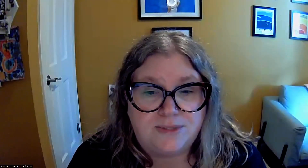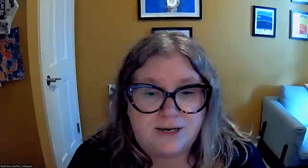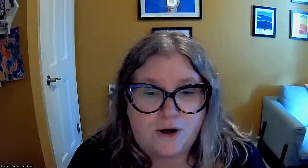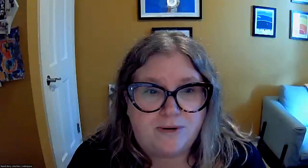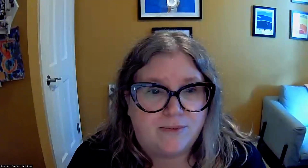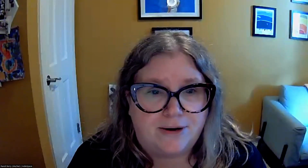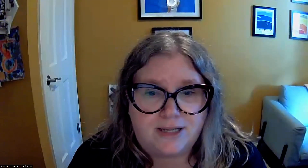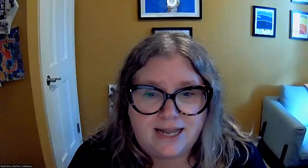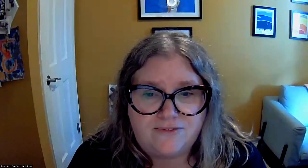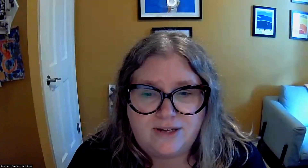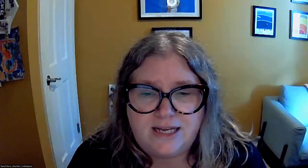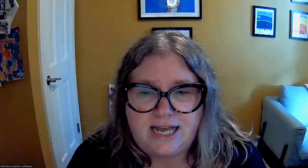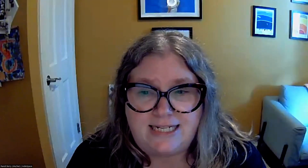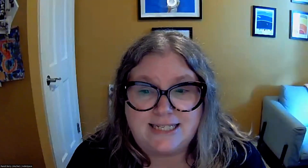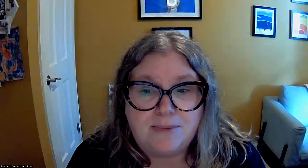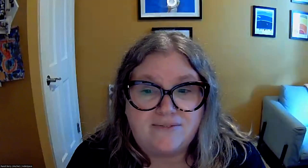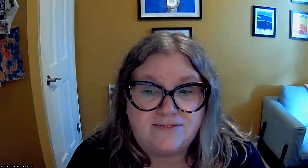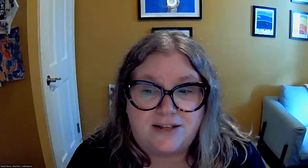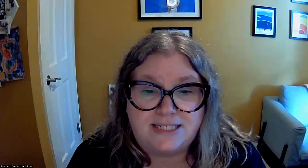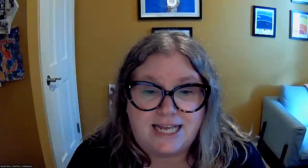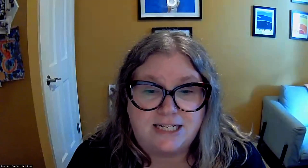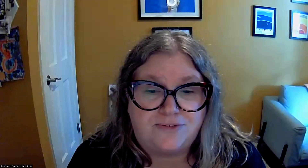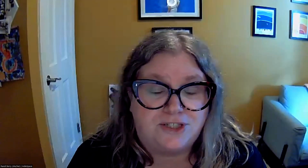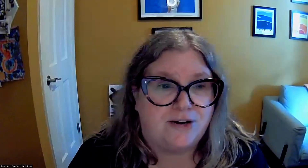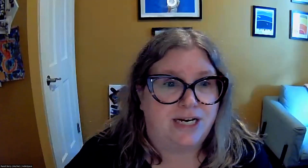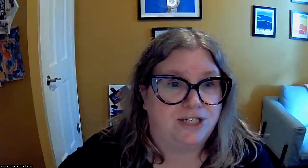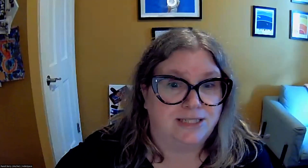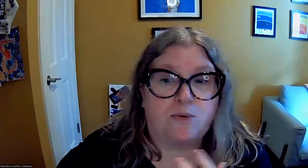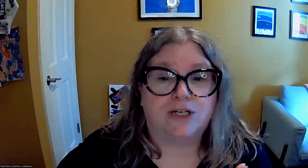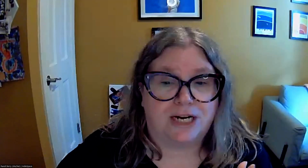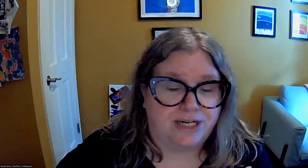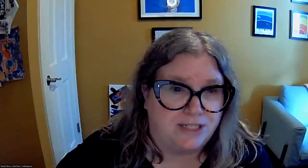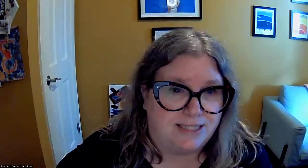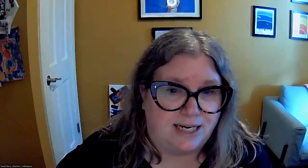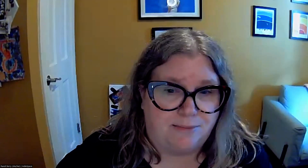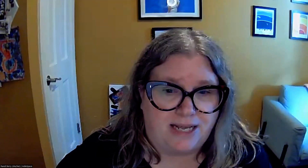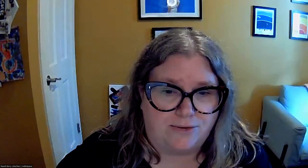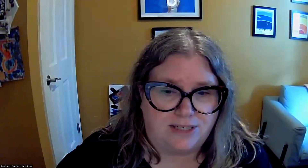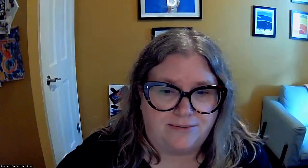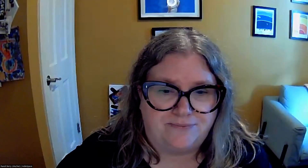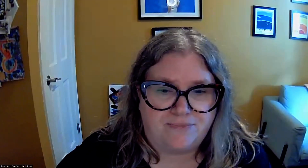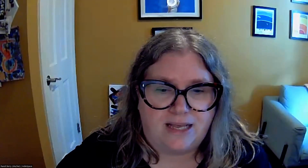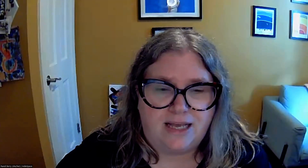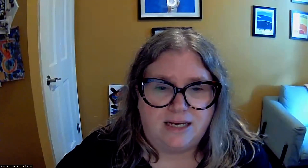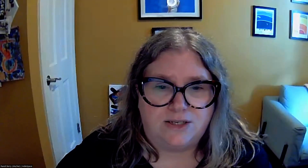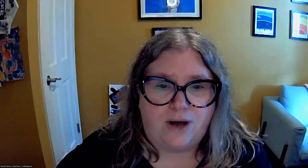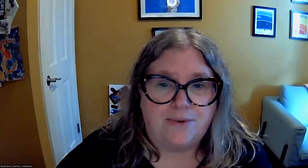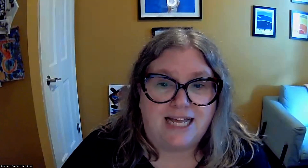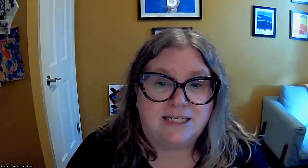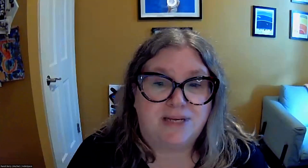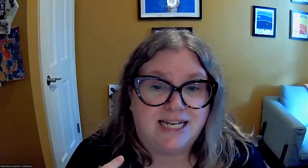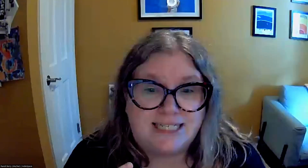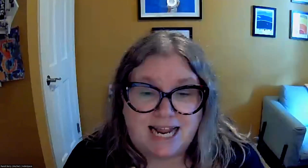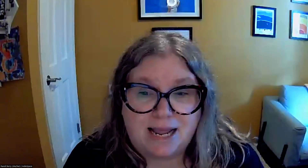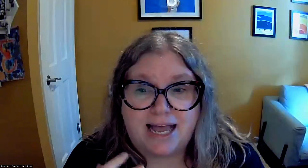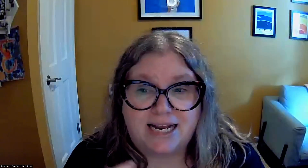distant homes in hope of a better life, and some have lived on this land for generations, more generations than can be counted. So I would